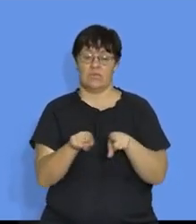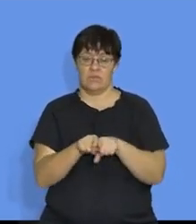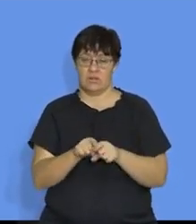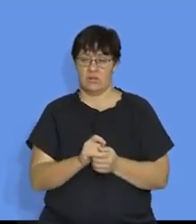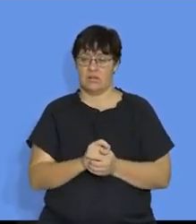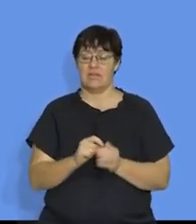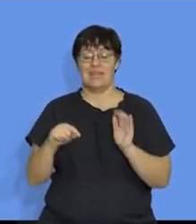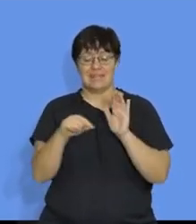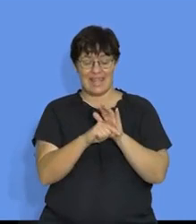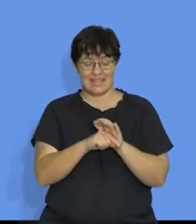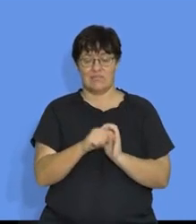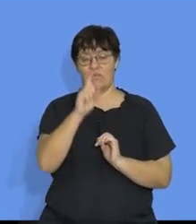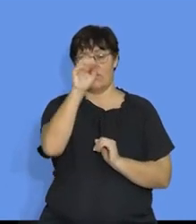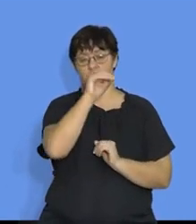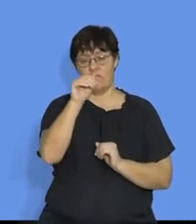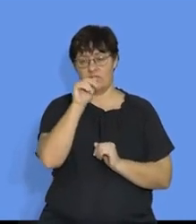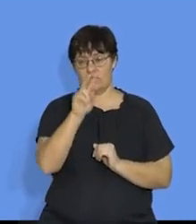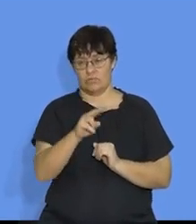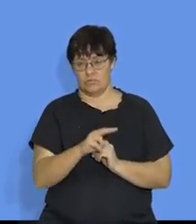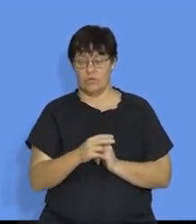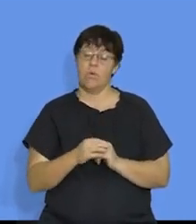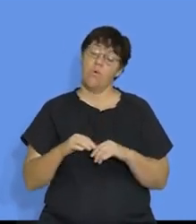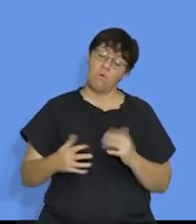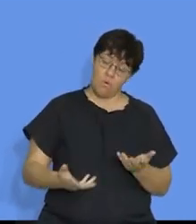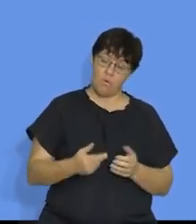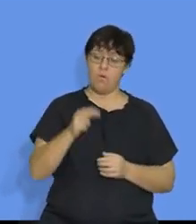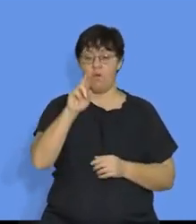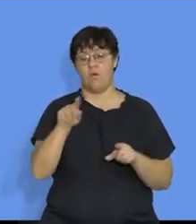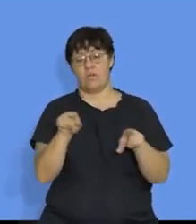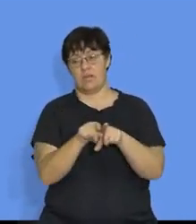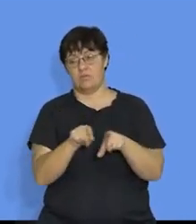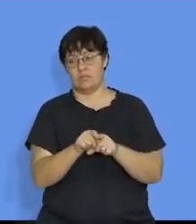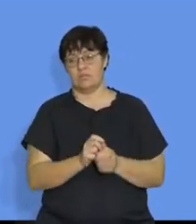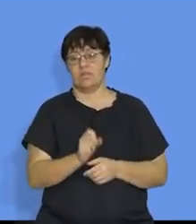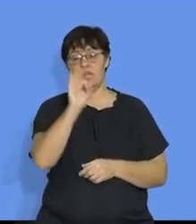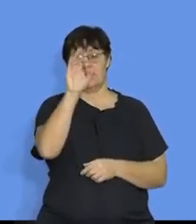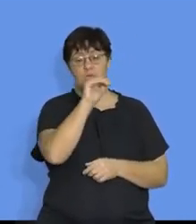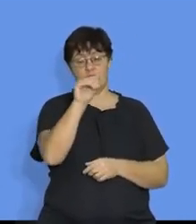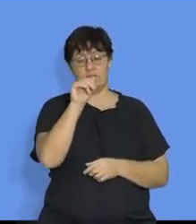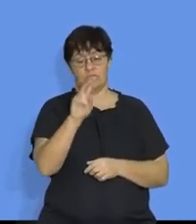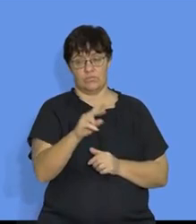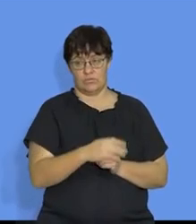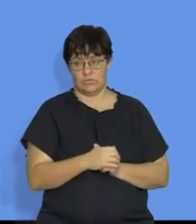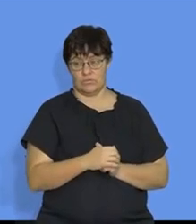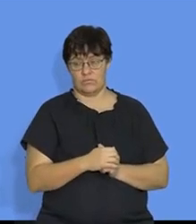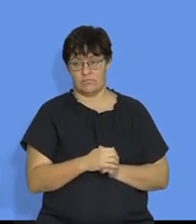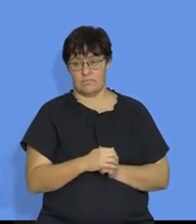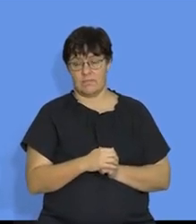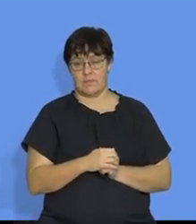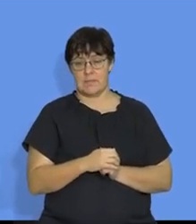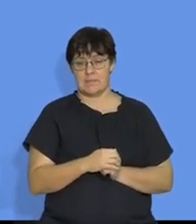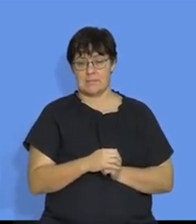equal to negative 1/2, or R is equal to 3/2.